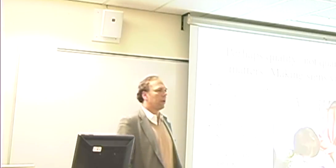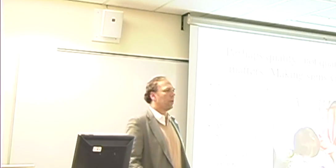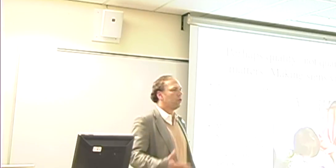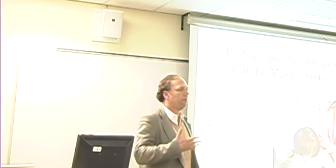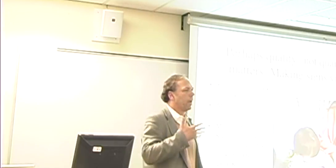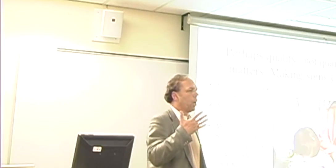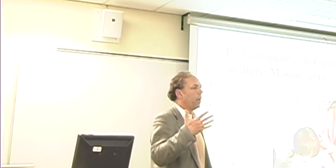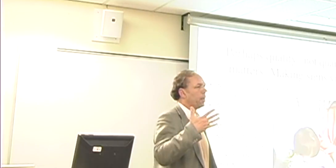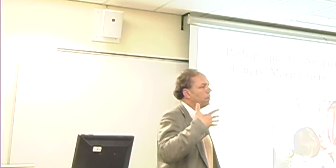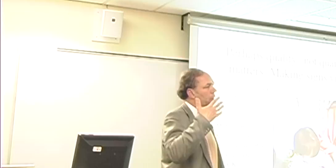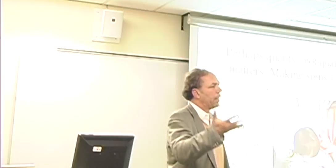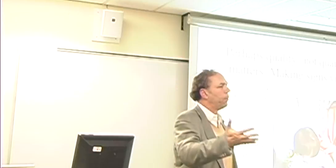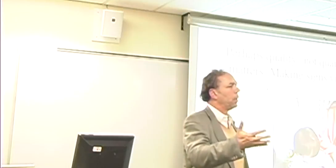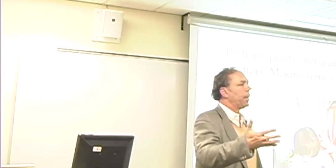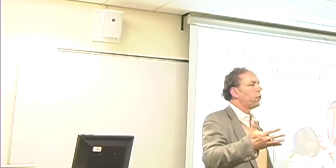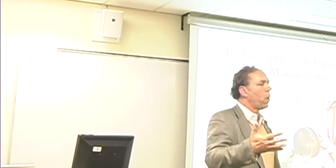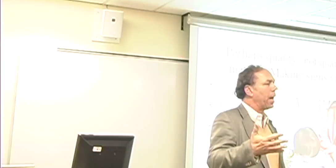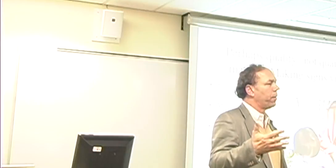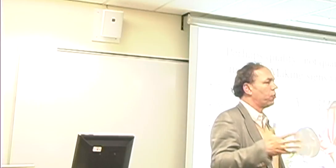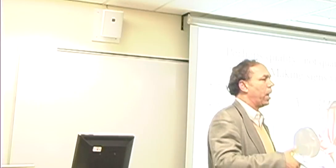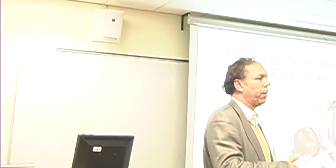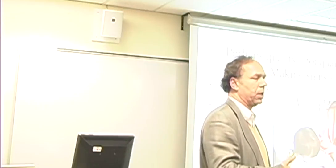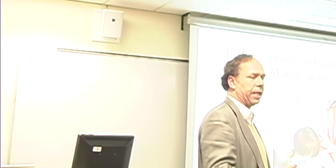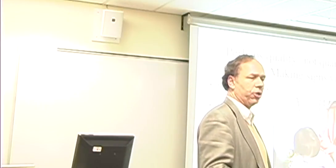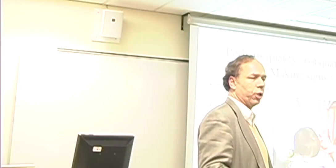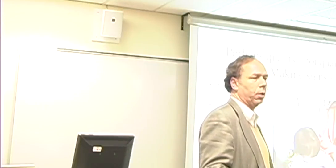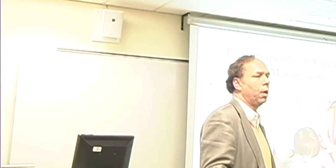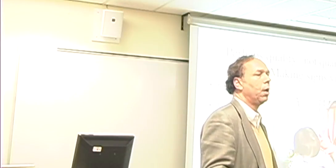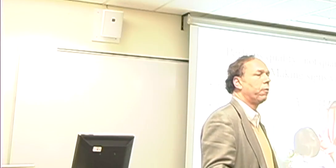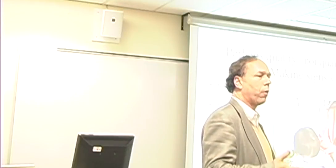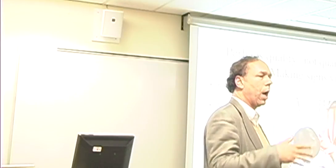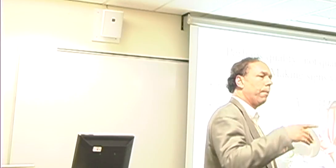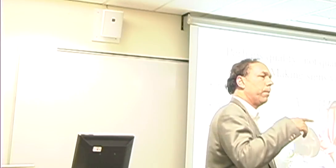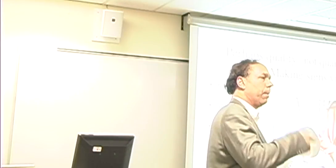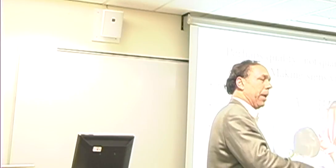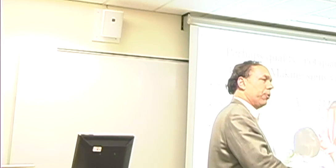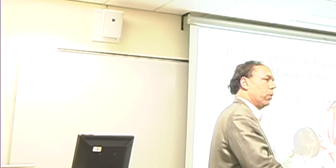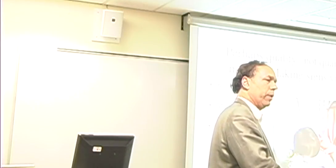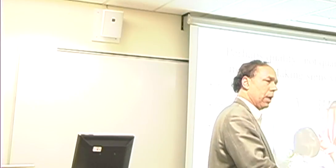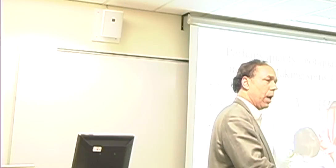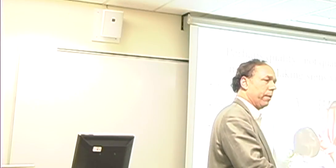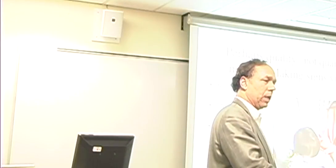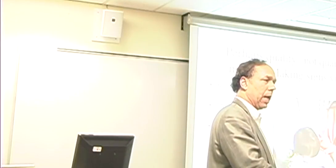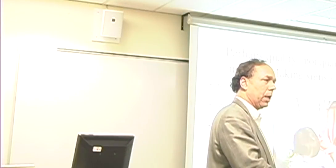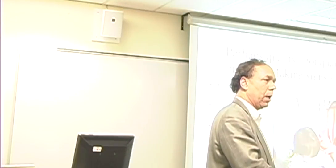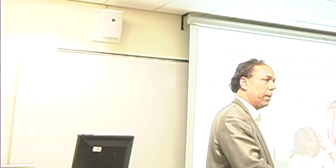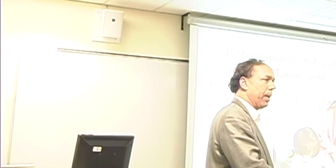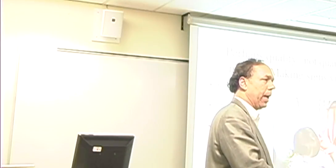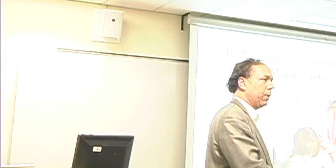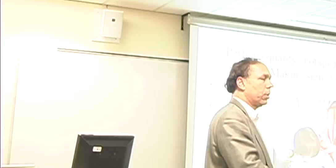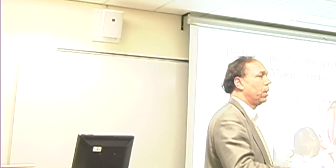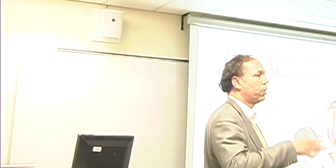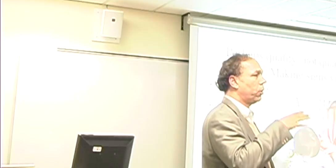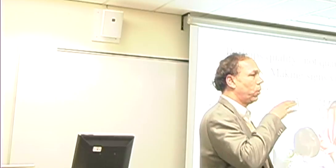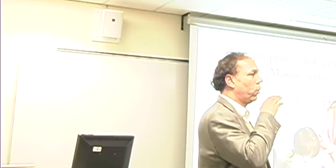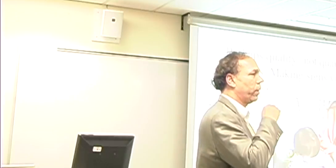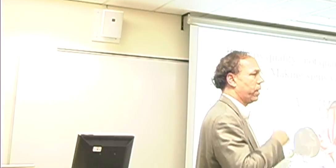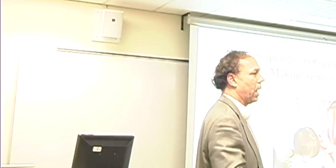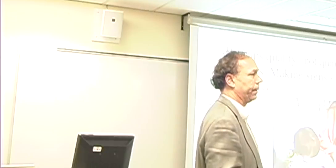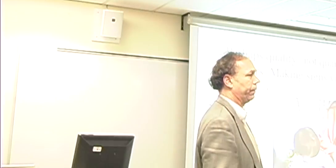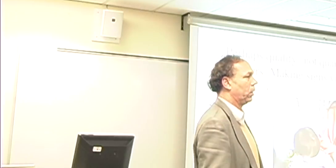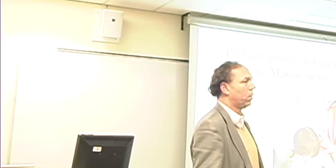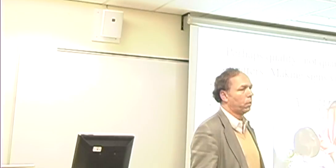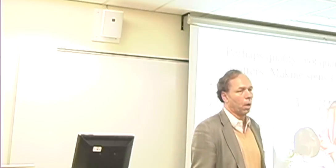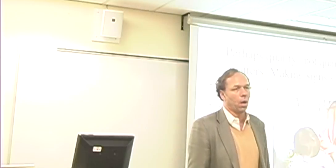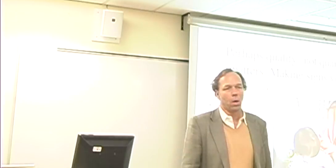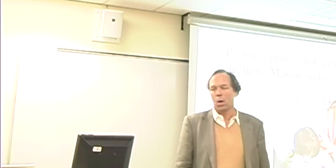And notice that she very deliberately attracts the child's attention from the picture on the duck on the page to the